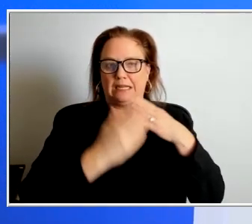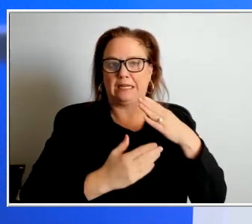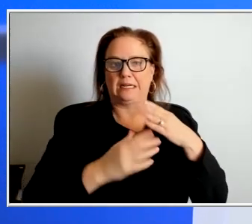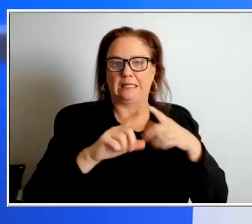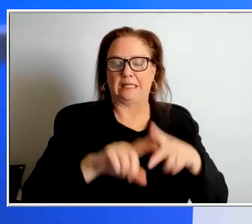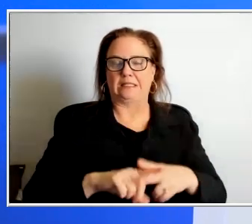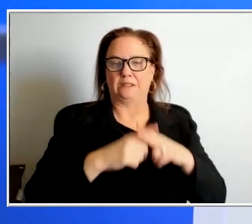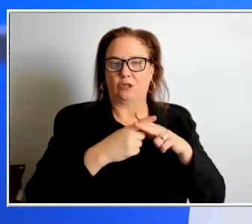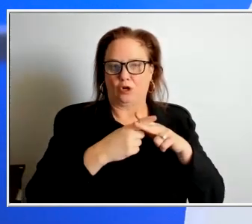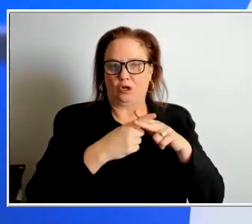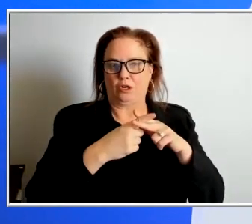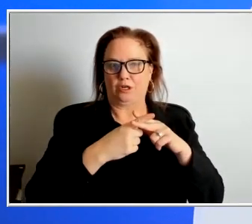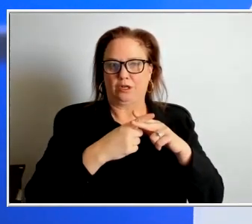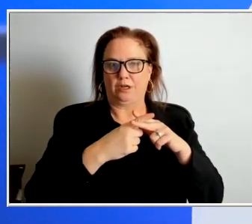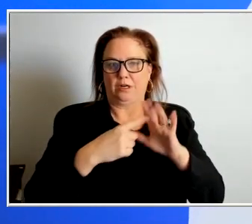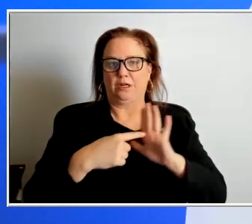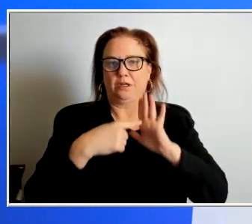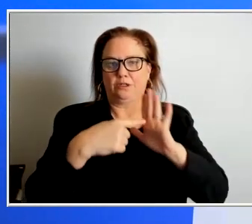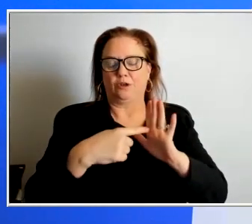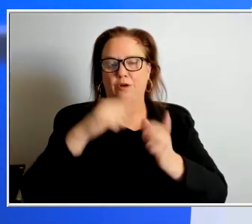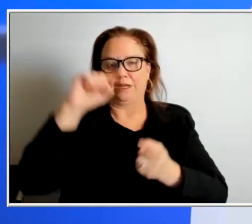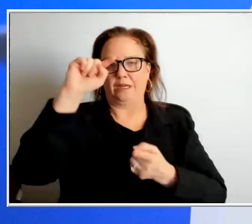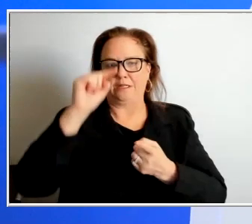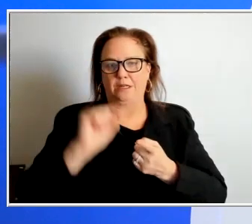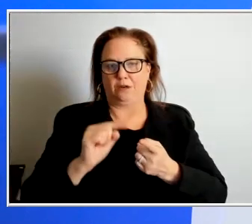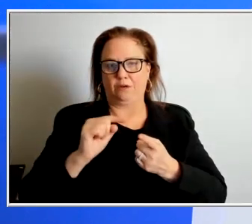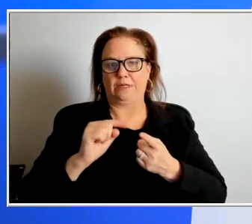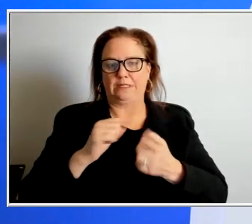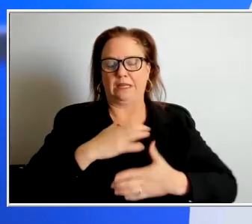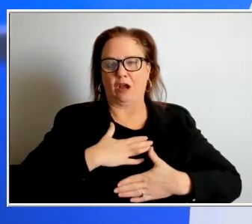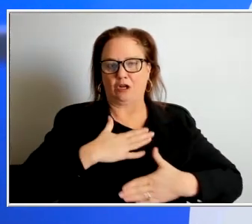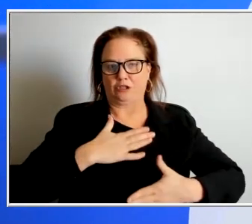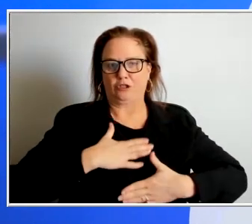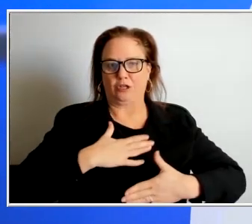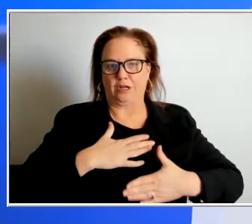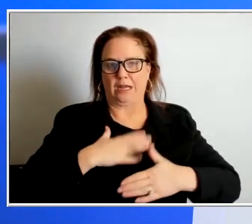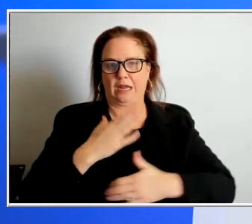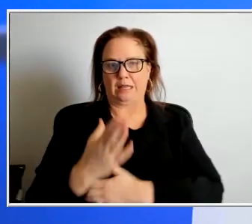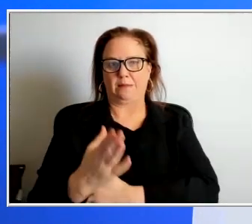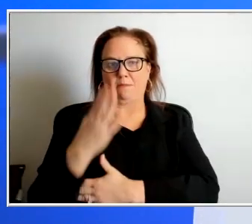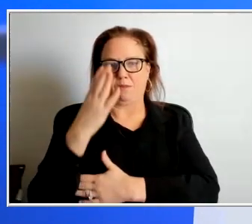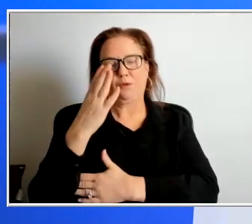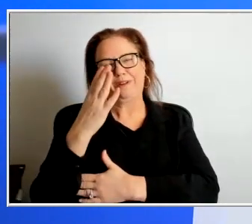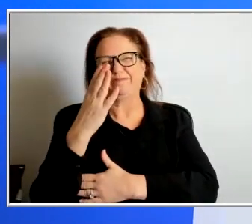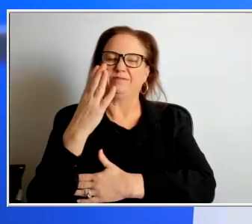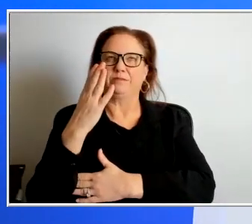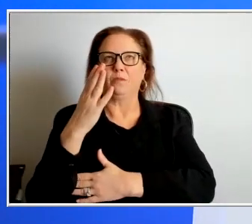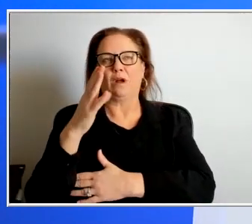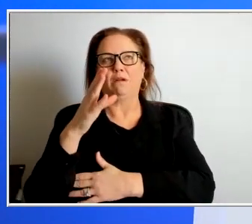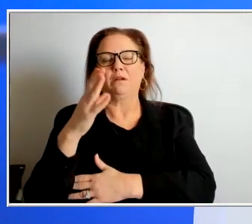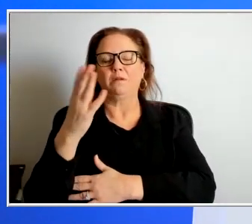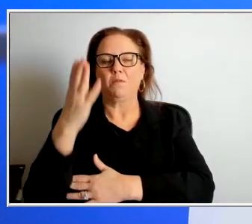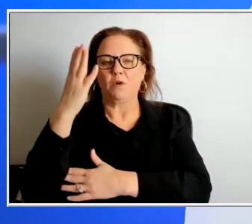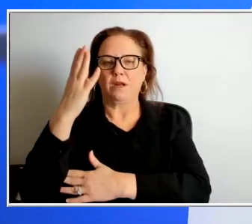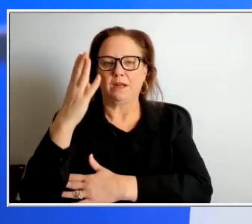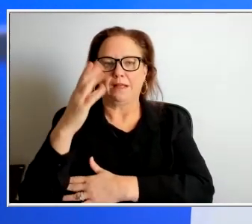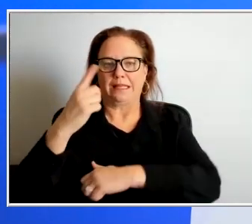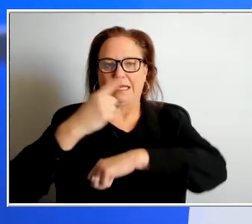started showing a decrease in oxygen on the morning or kind of the late morning of the day